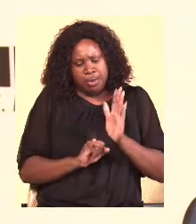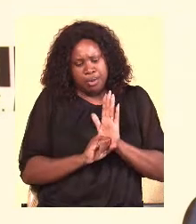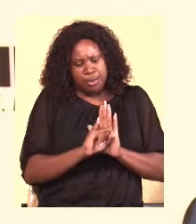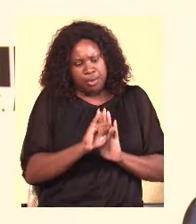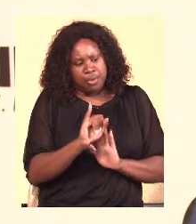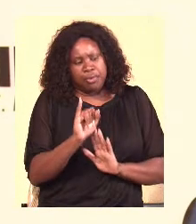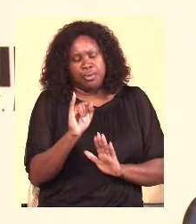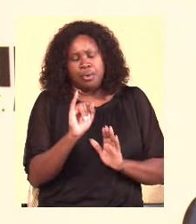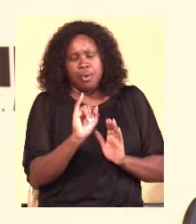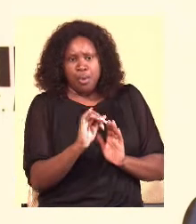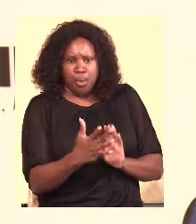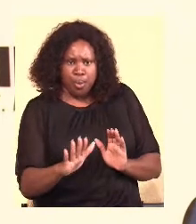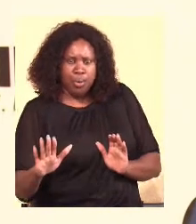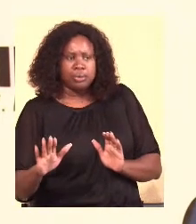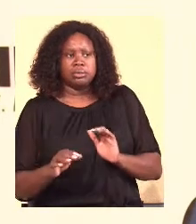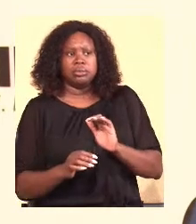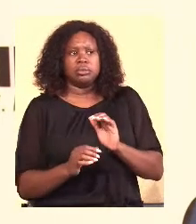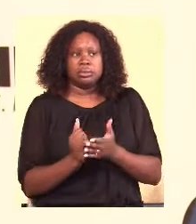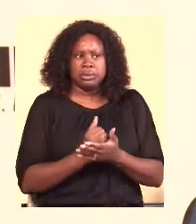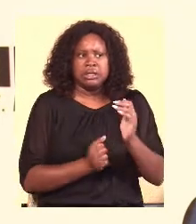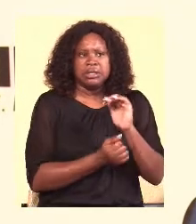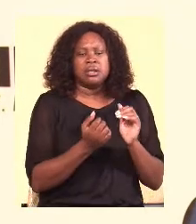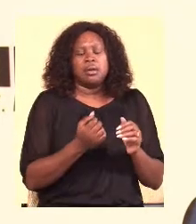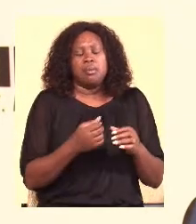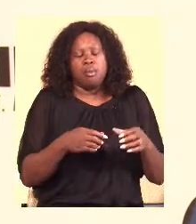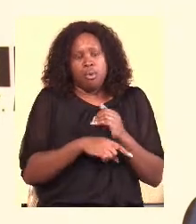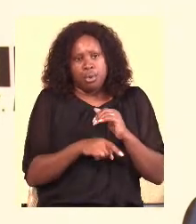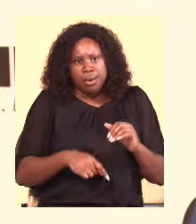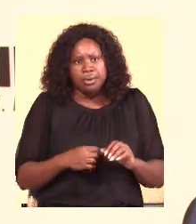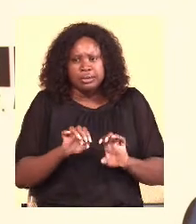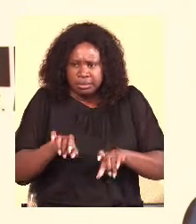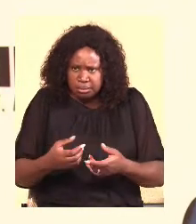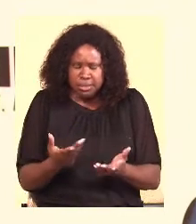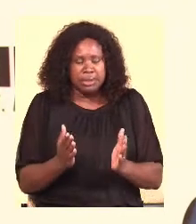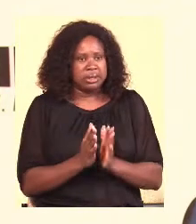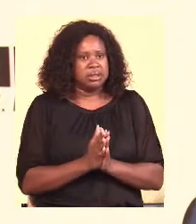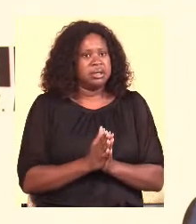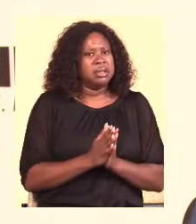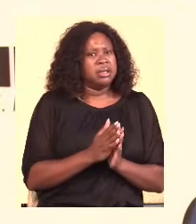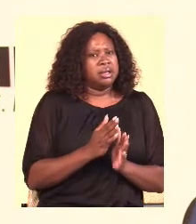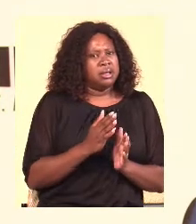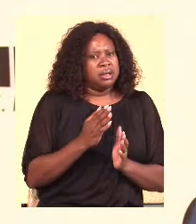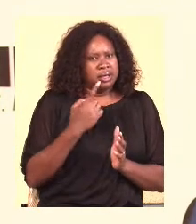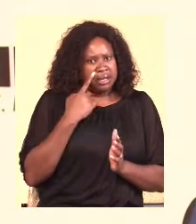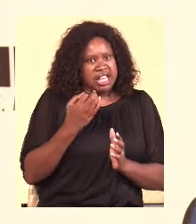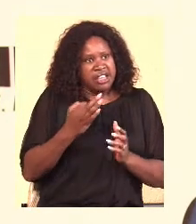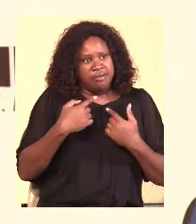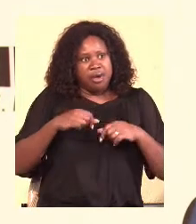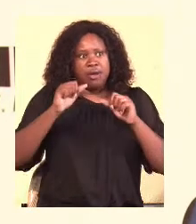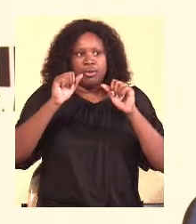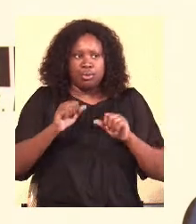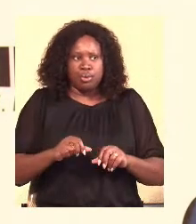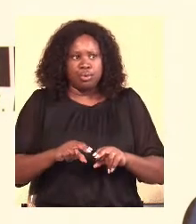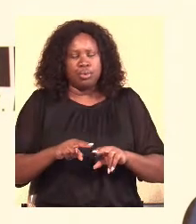sanitary facilities in the country and accessories. And they are looking into whether we can produce